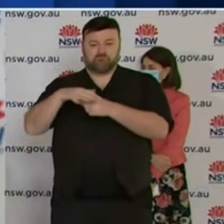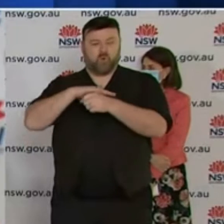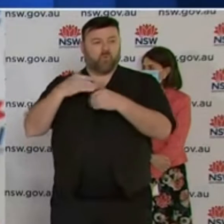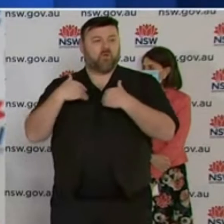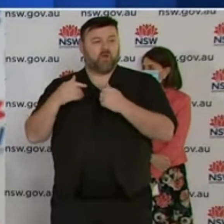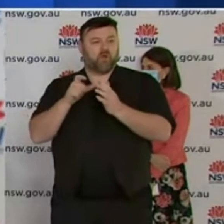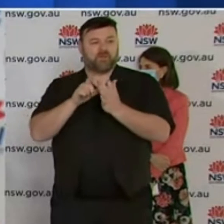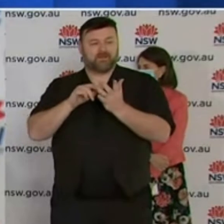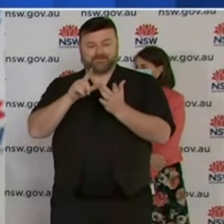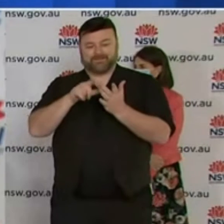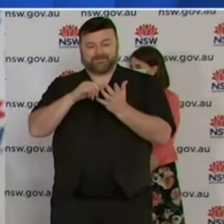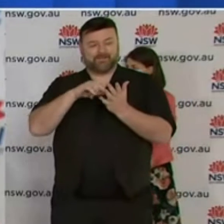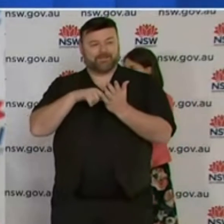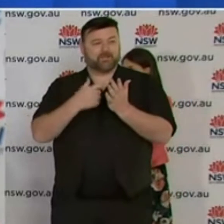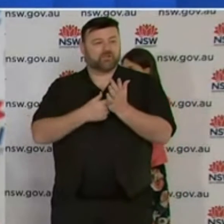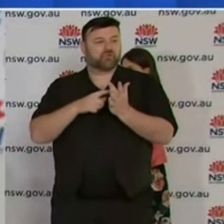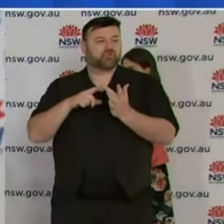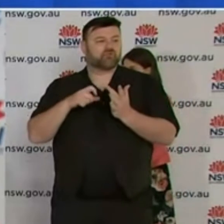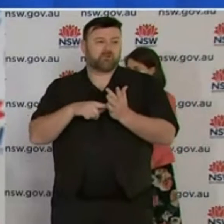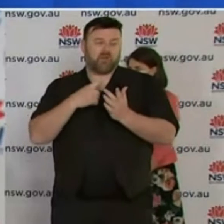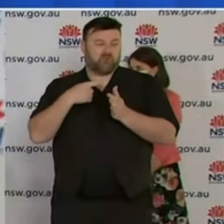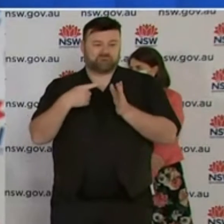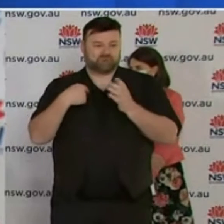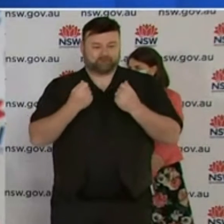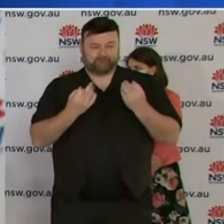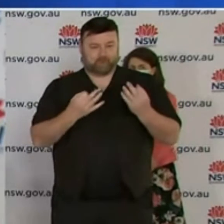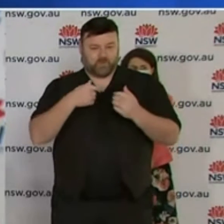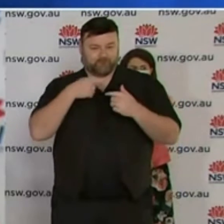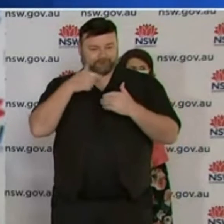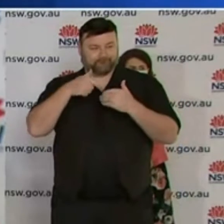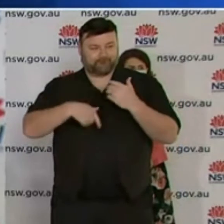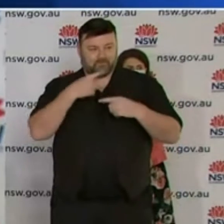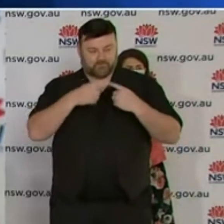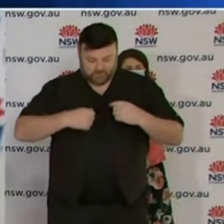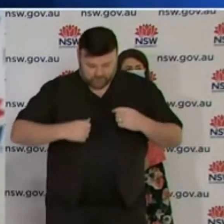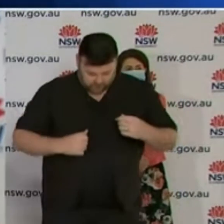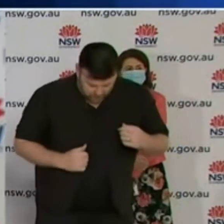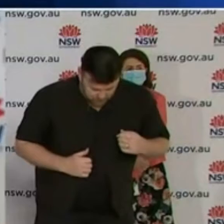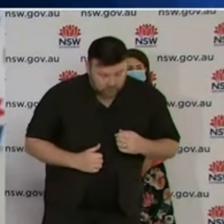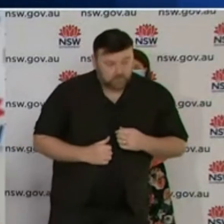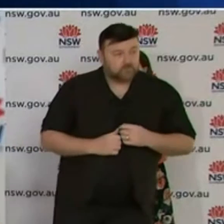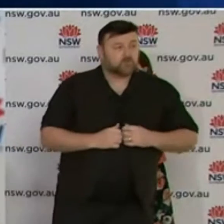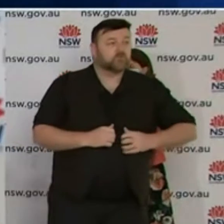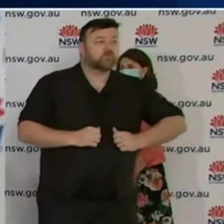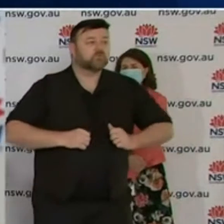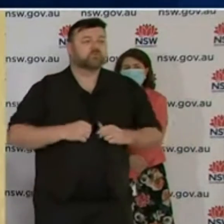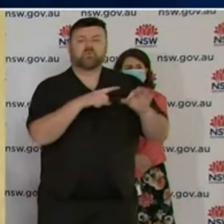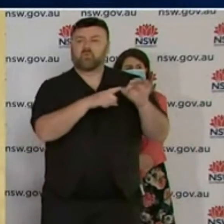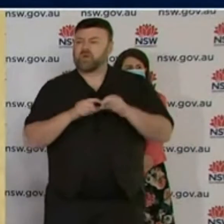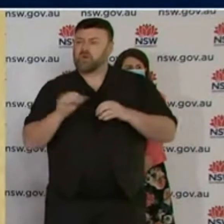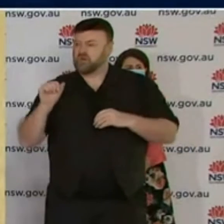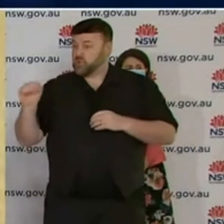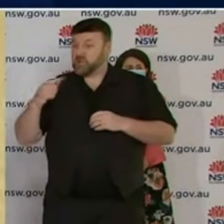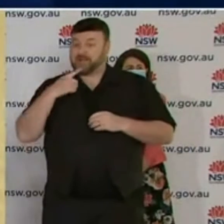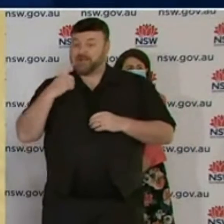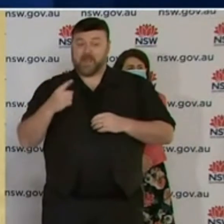health district, but we'll have to get back to you about further. Dr. McAnulty, in your opinion, with the easing of restrictions that we